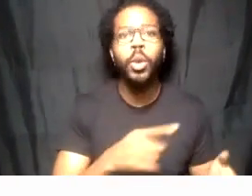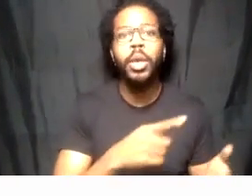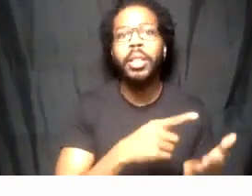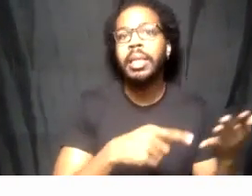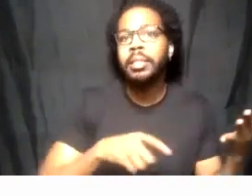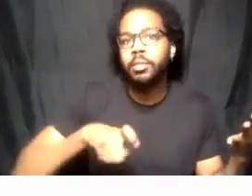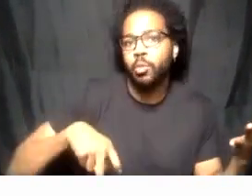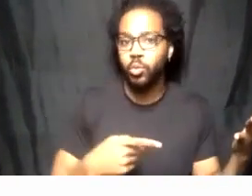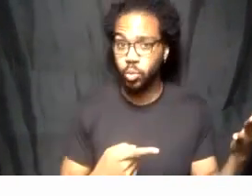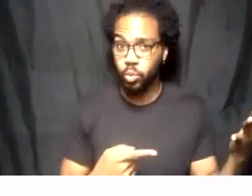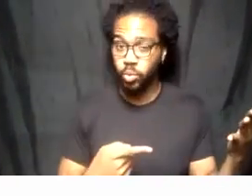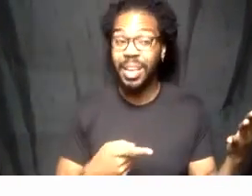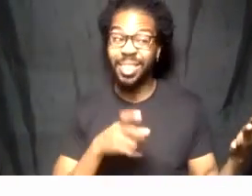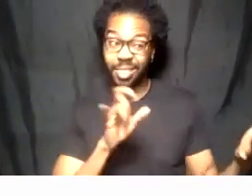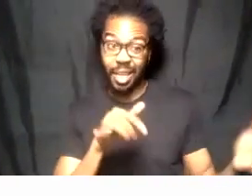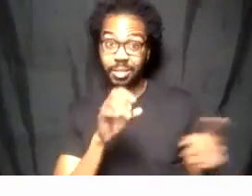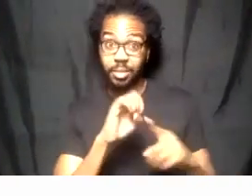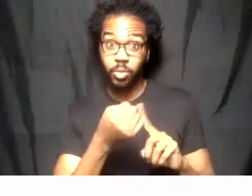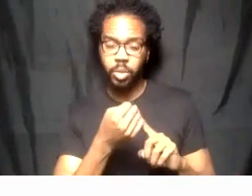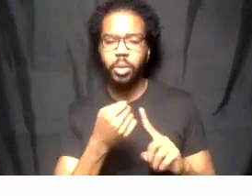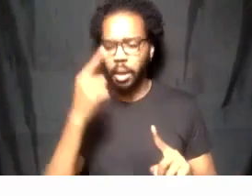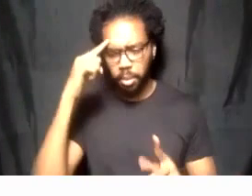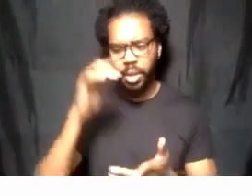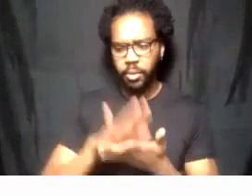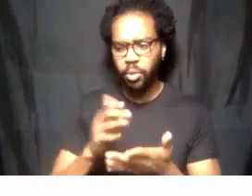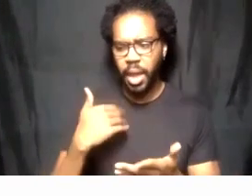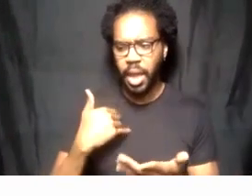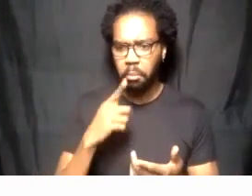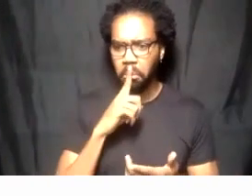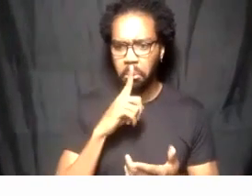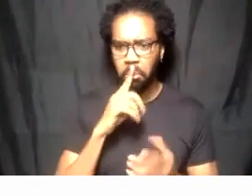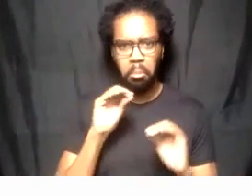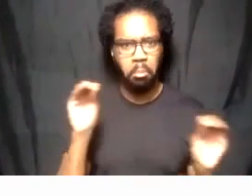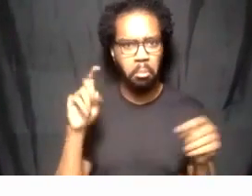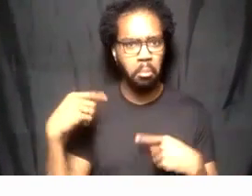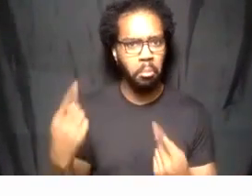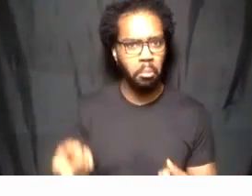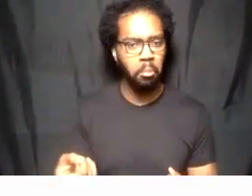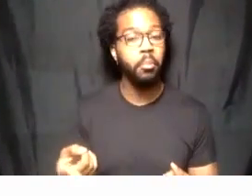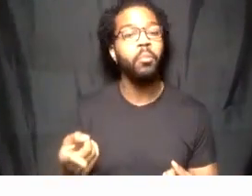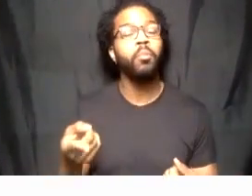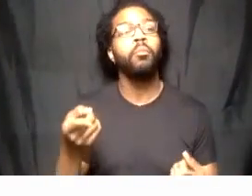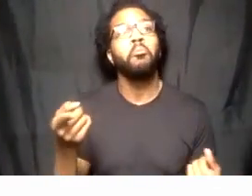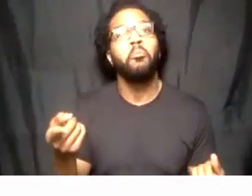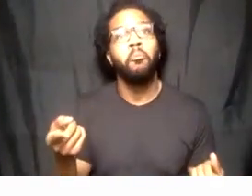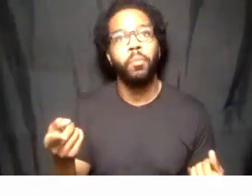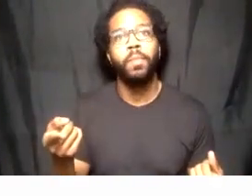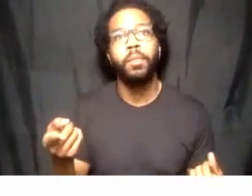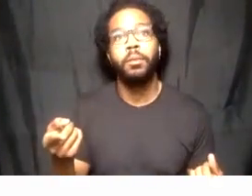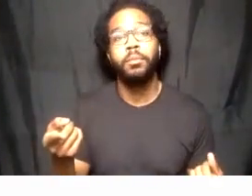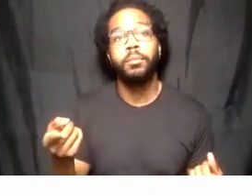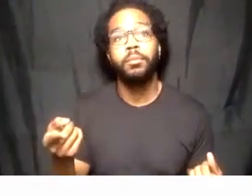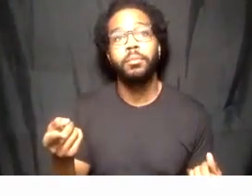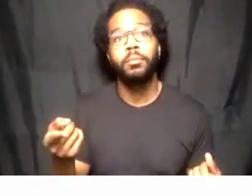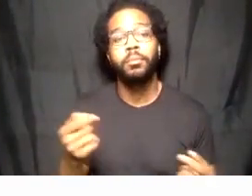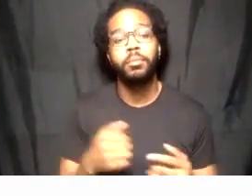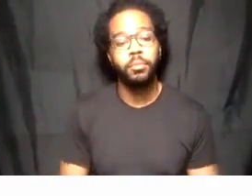do. And in that case, I believe we have had none. In terms of, excuse